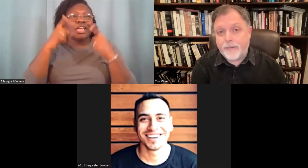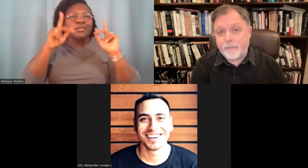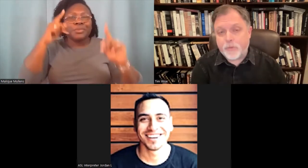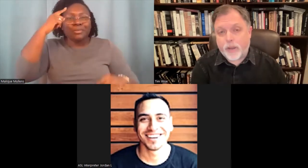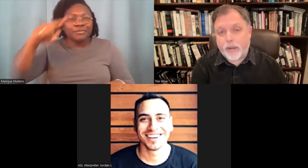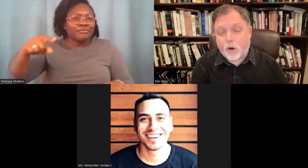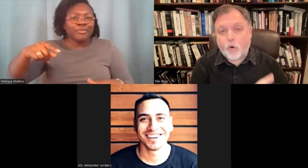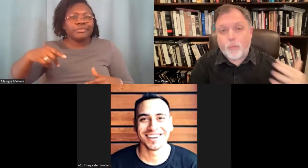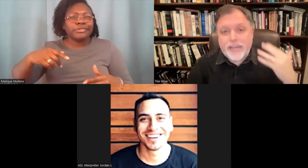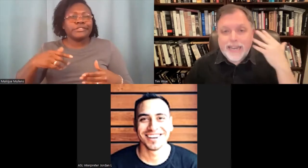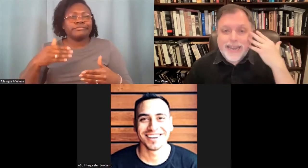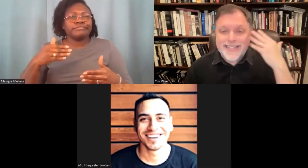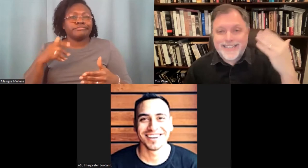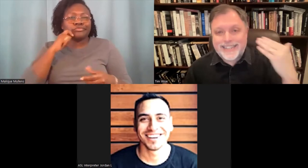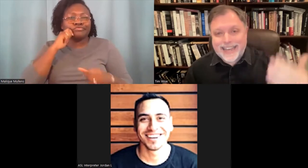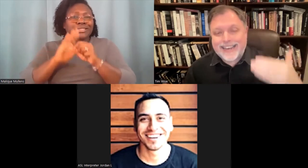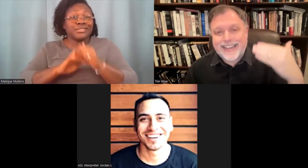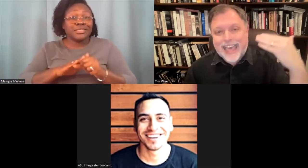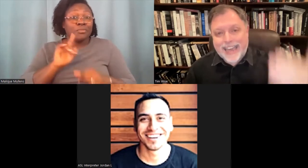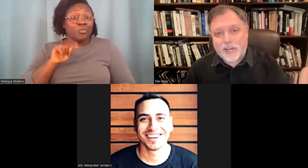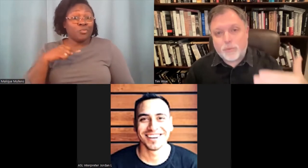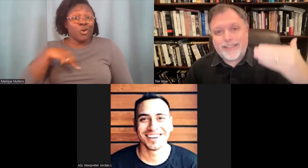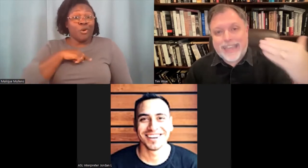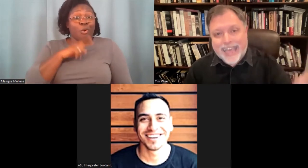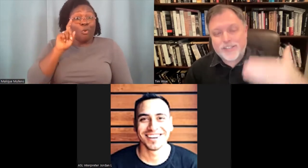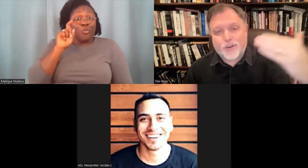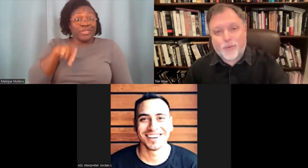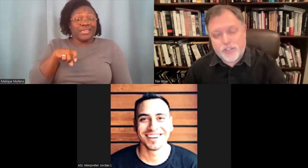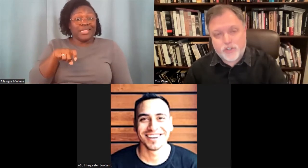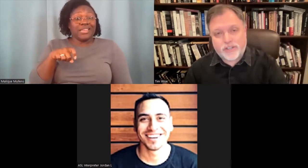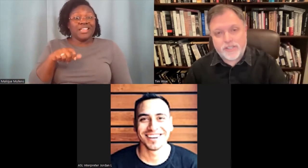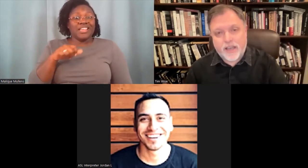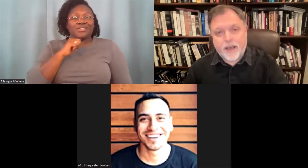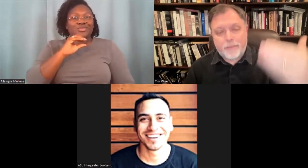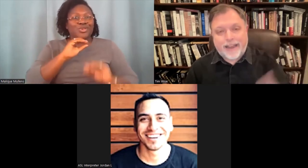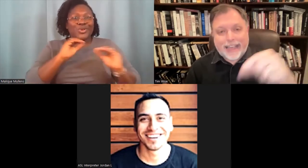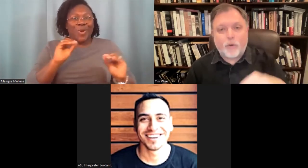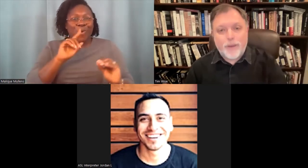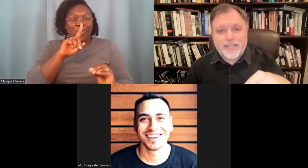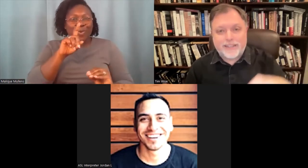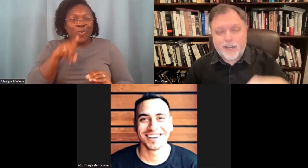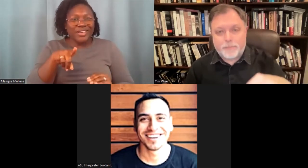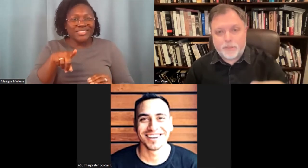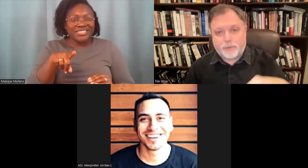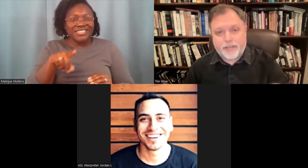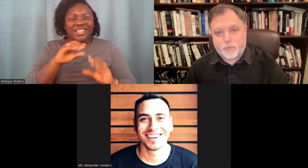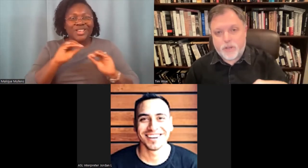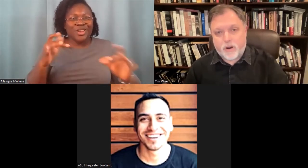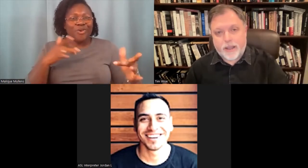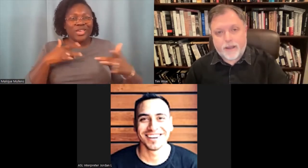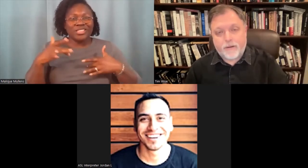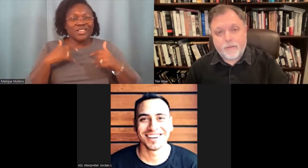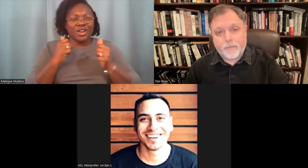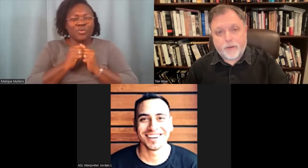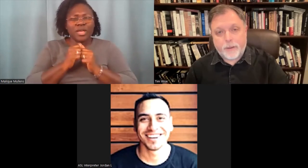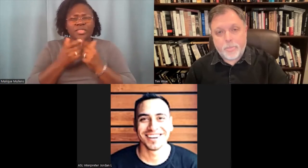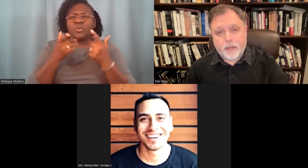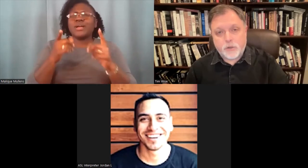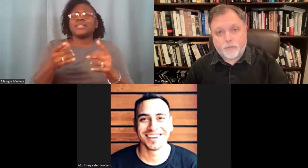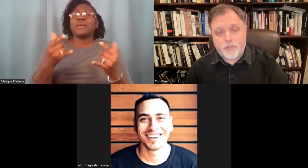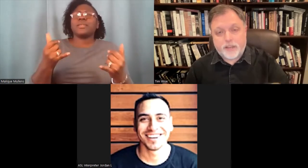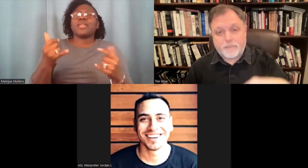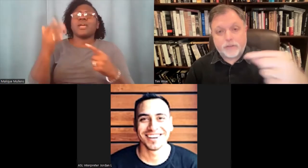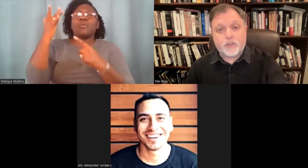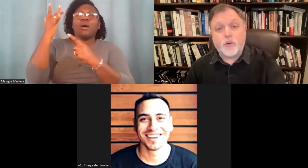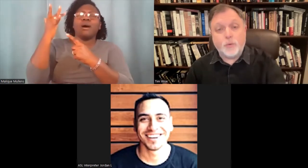that, right? All we need is to not adequately ask questions about how we ended up in the place we are now, right?